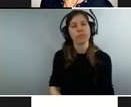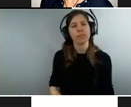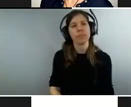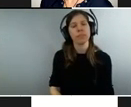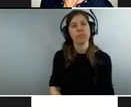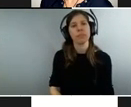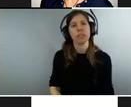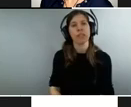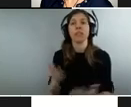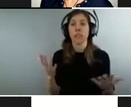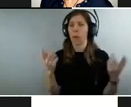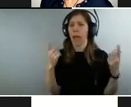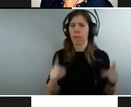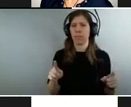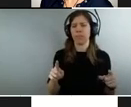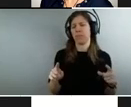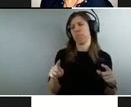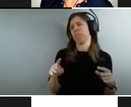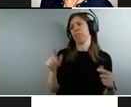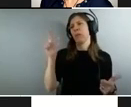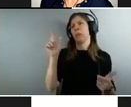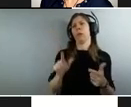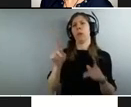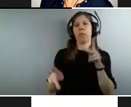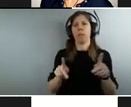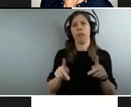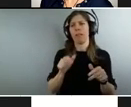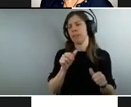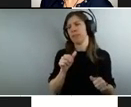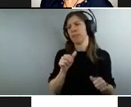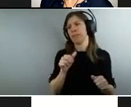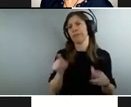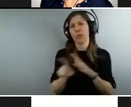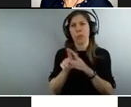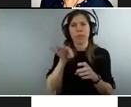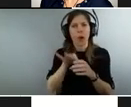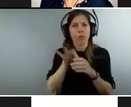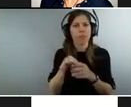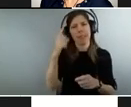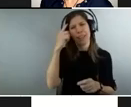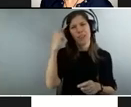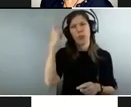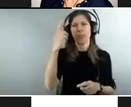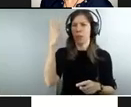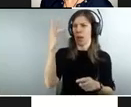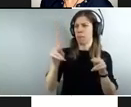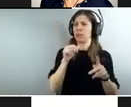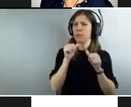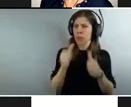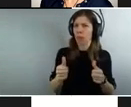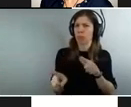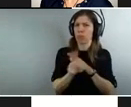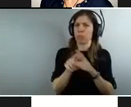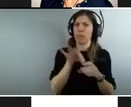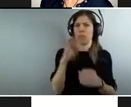low voter turnout, what are some reasons that people do not vote? And you know, we won't get